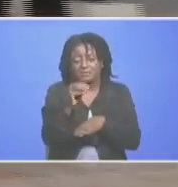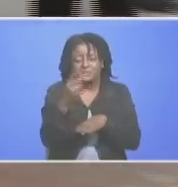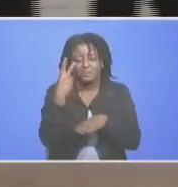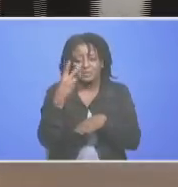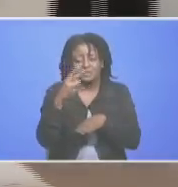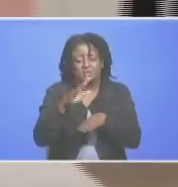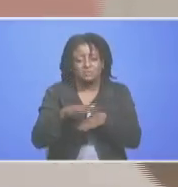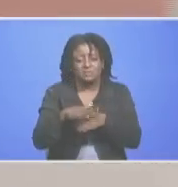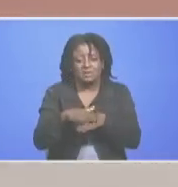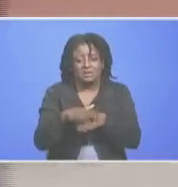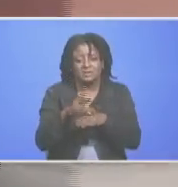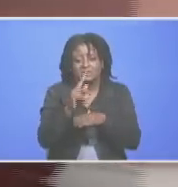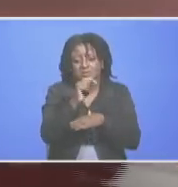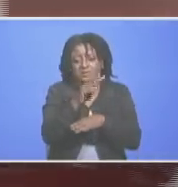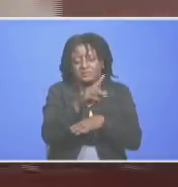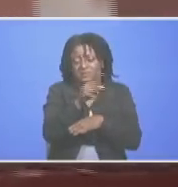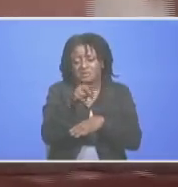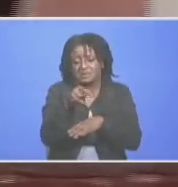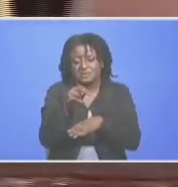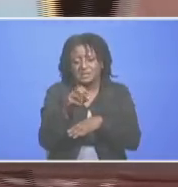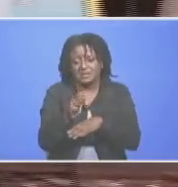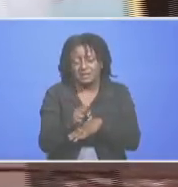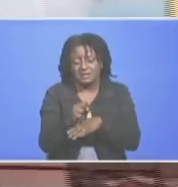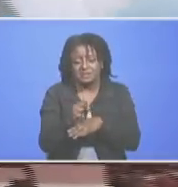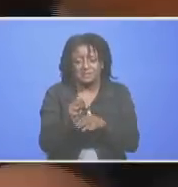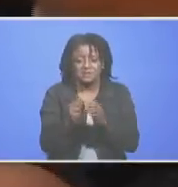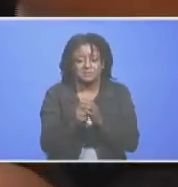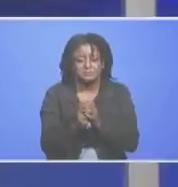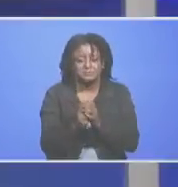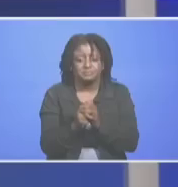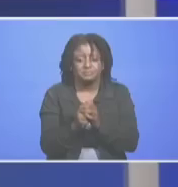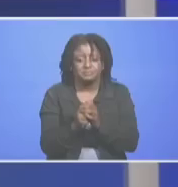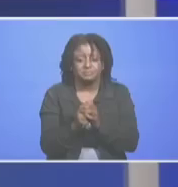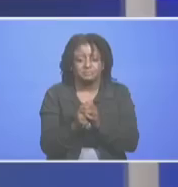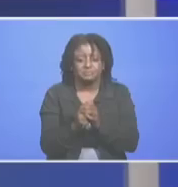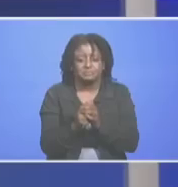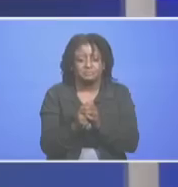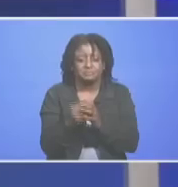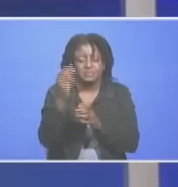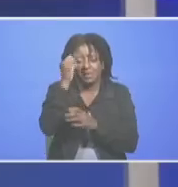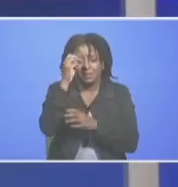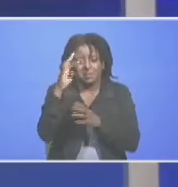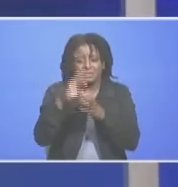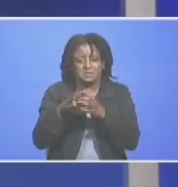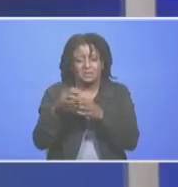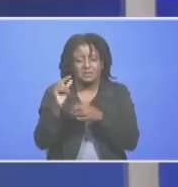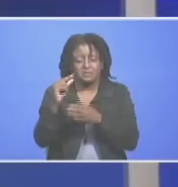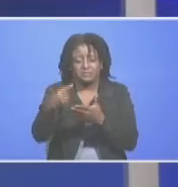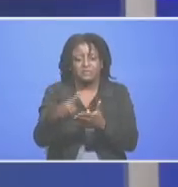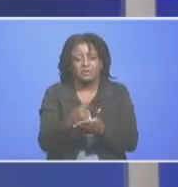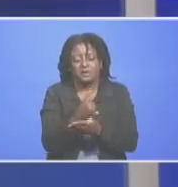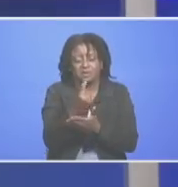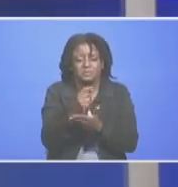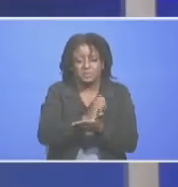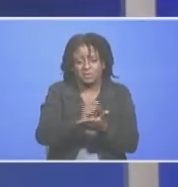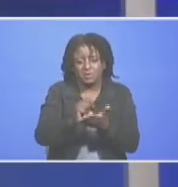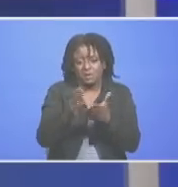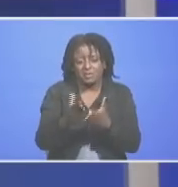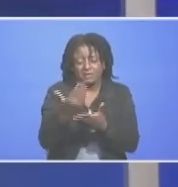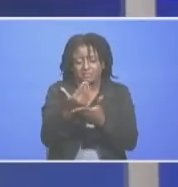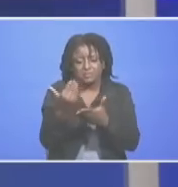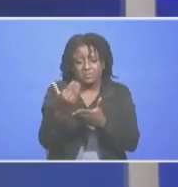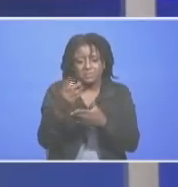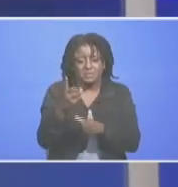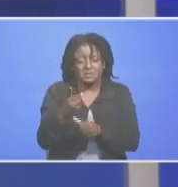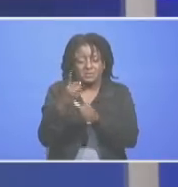Radio Network, 104.5 FM. Minister of the Gospel, author, and former Deputy Prime